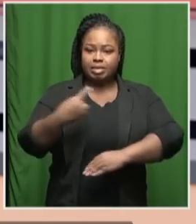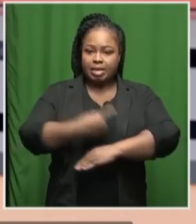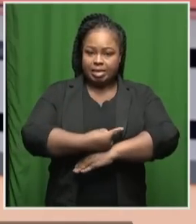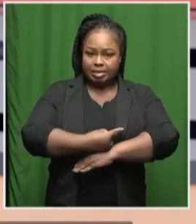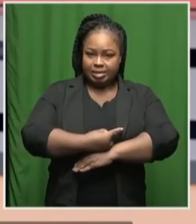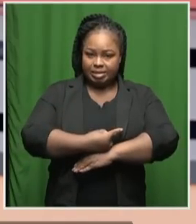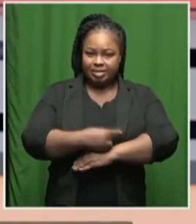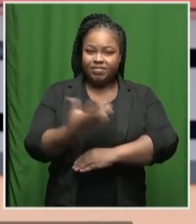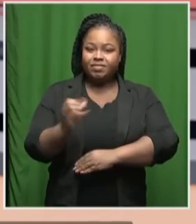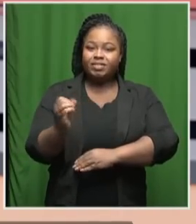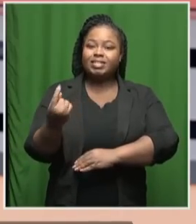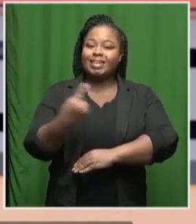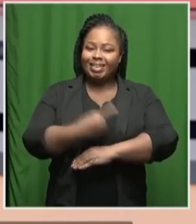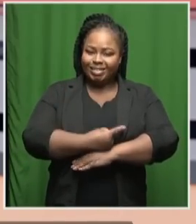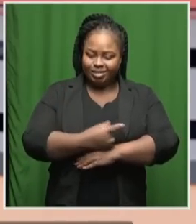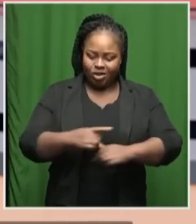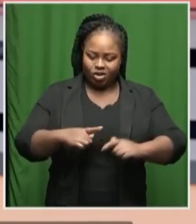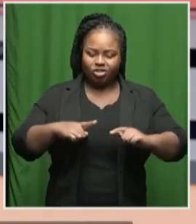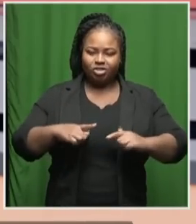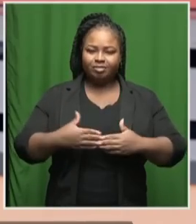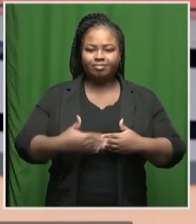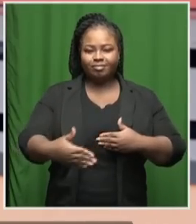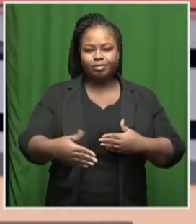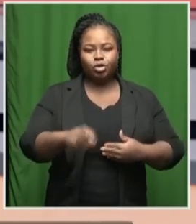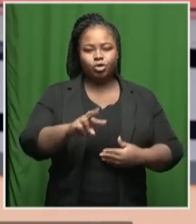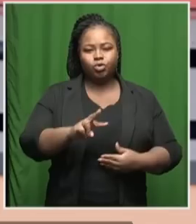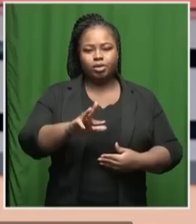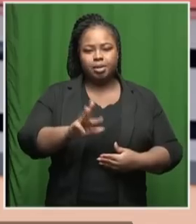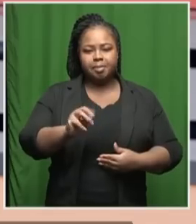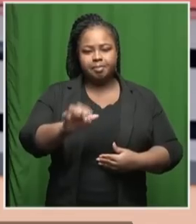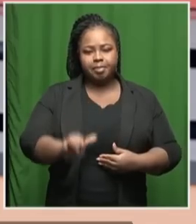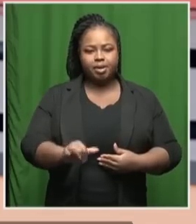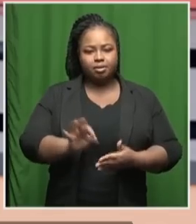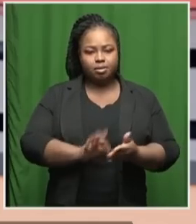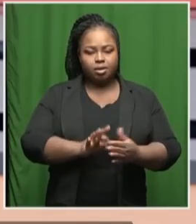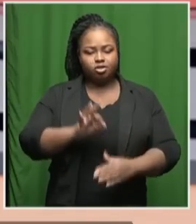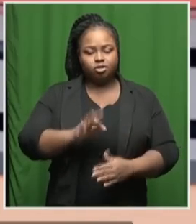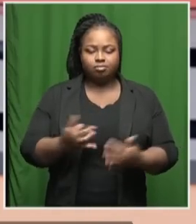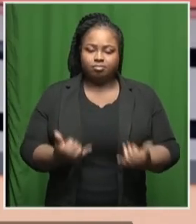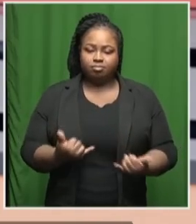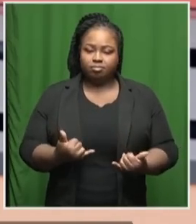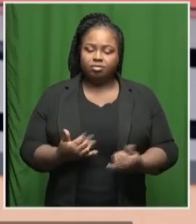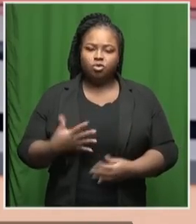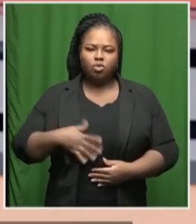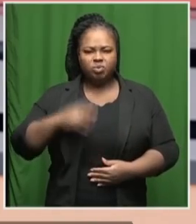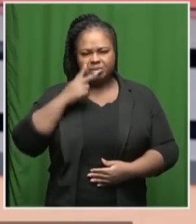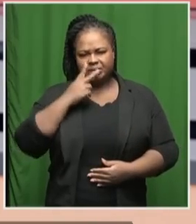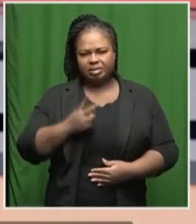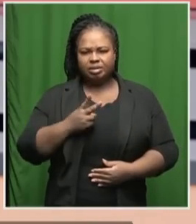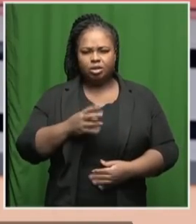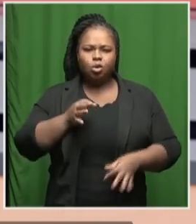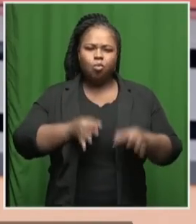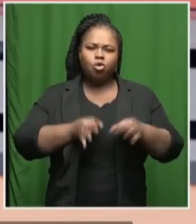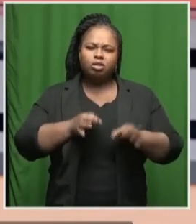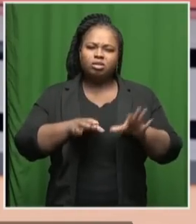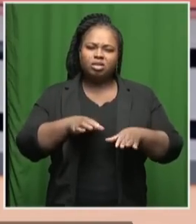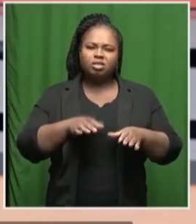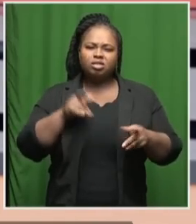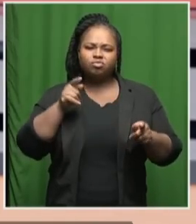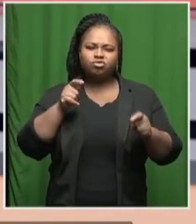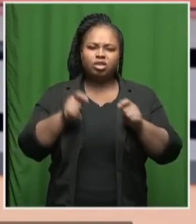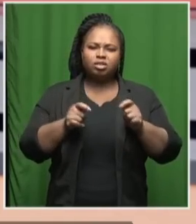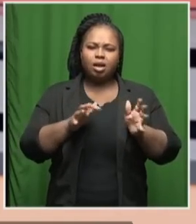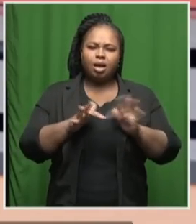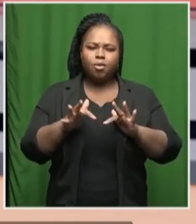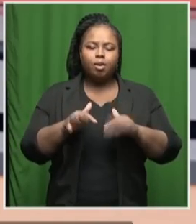days until the 29th of May elections, this morning we take a look at how politics shaped our present